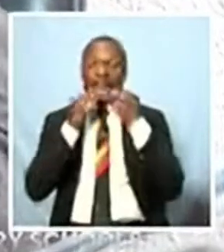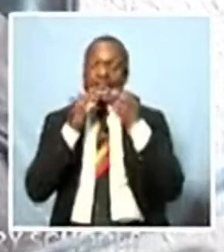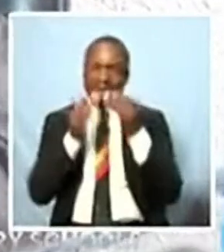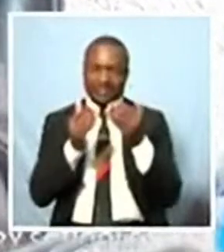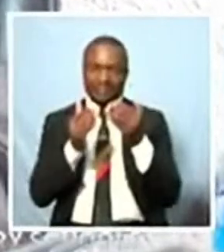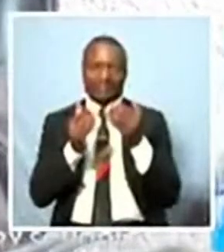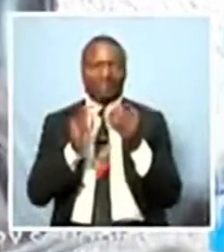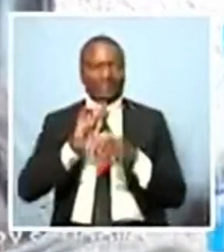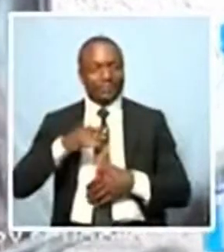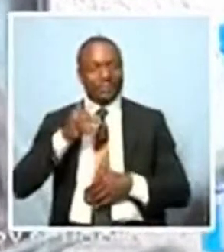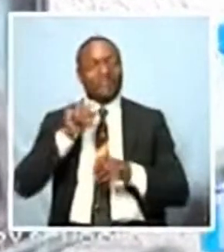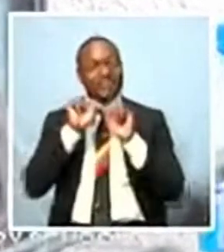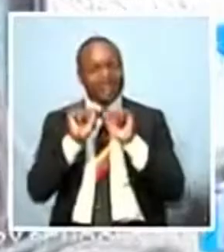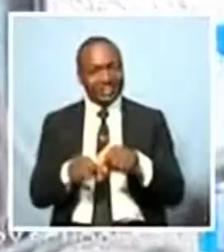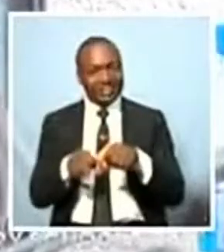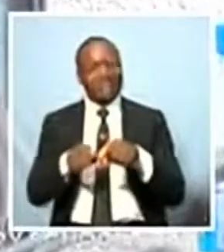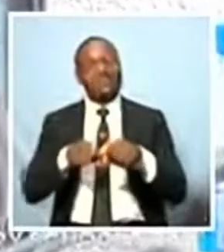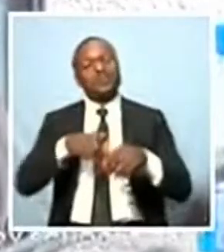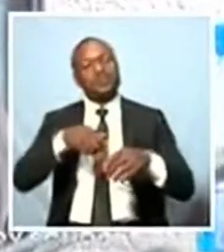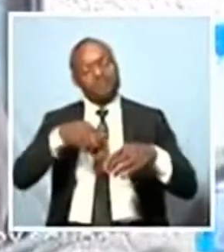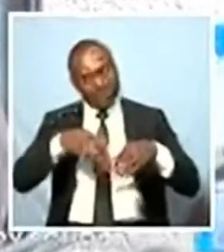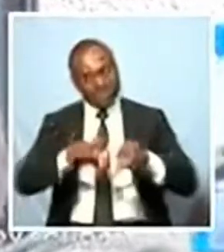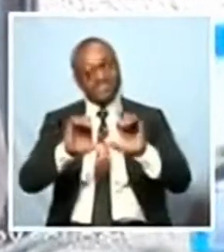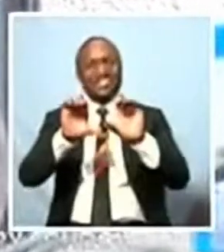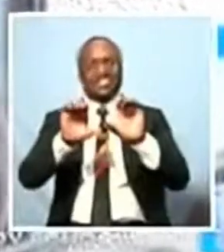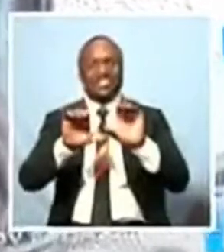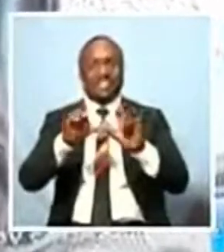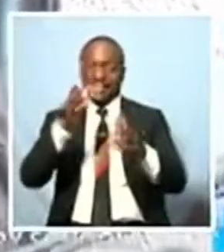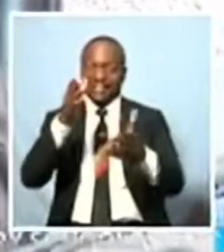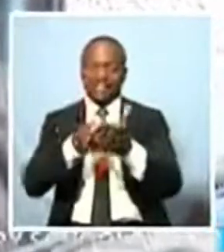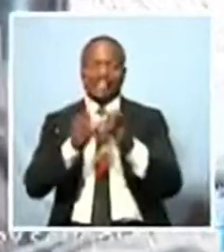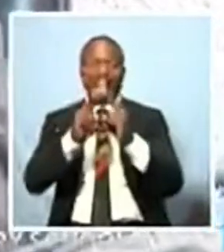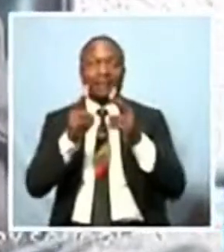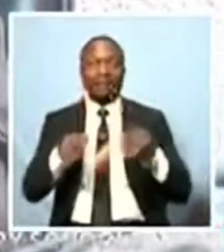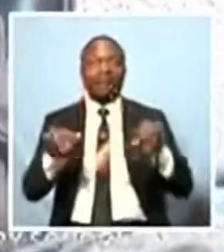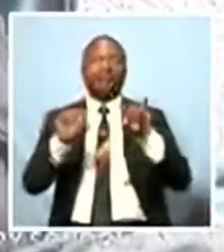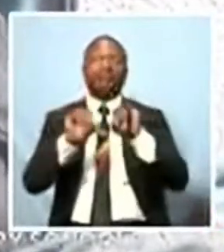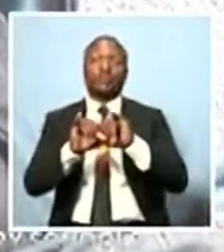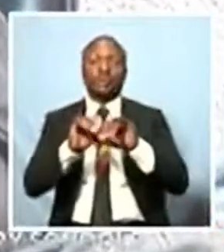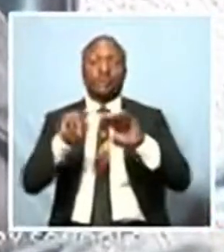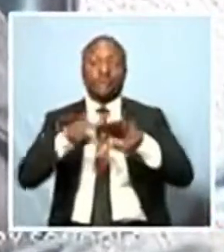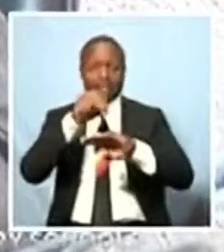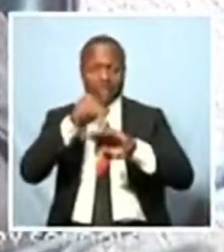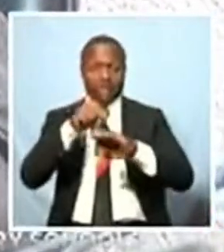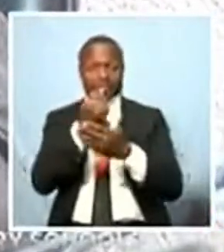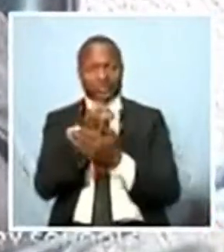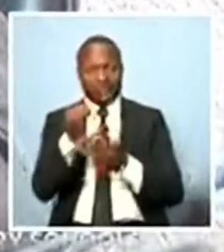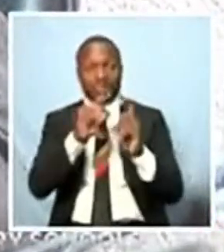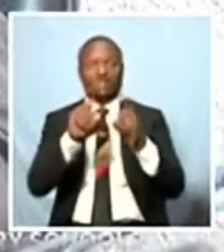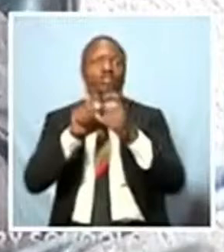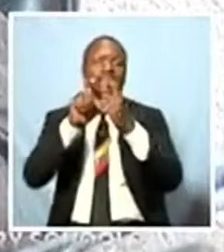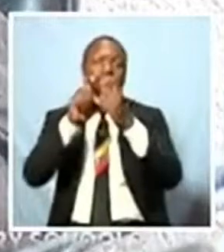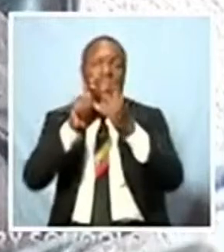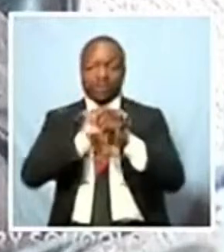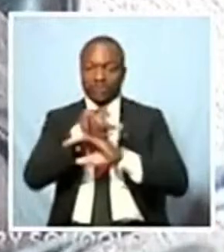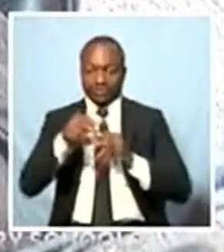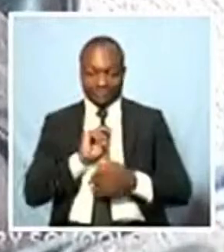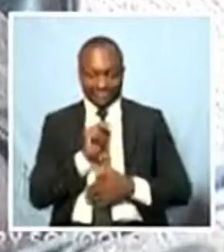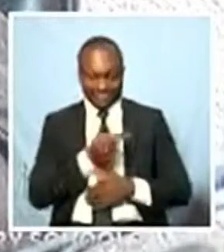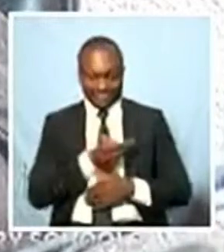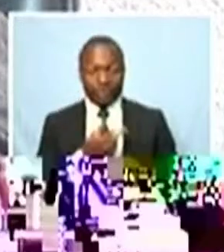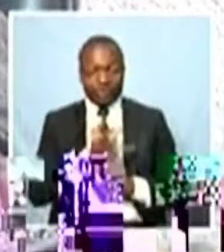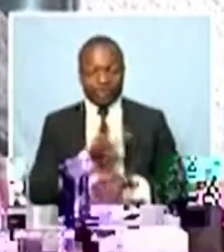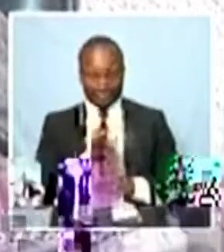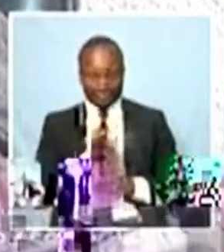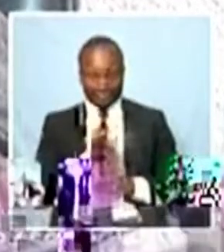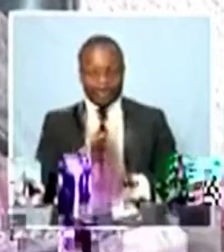It feels like we can actually go on because this is an important national issue. It affects all of us. We have children,